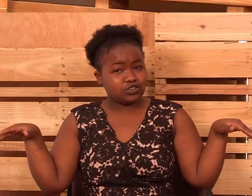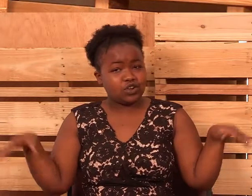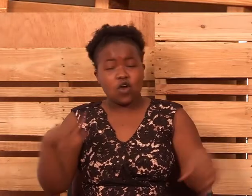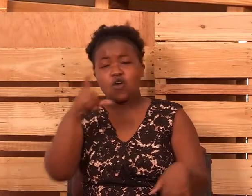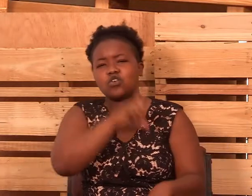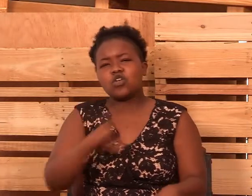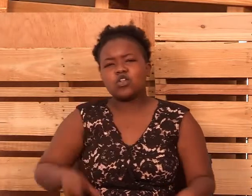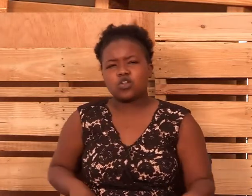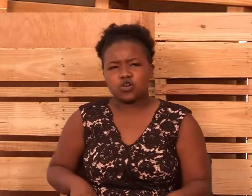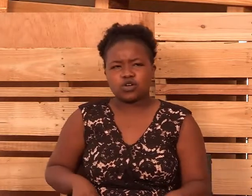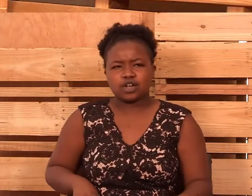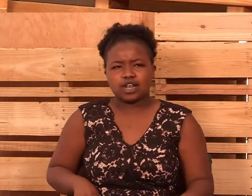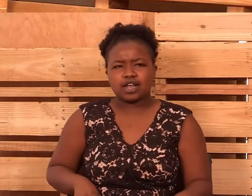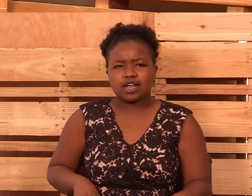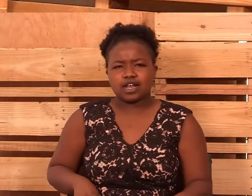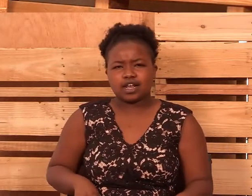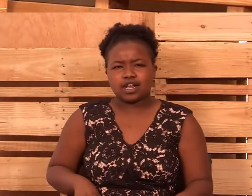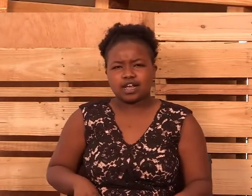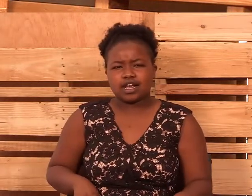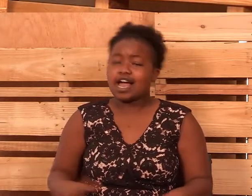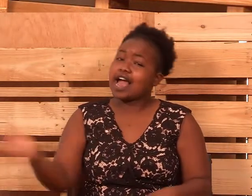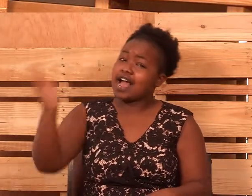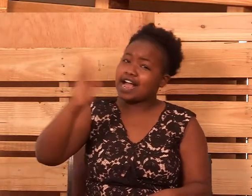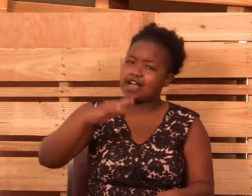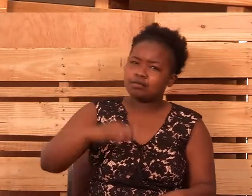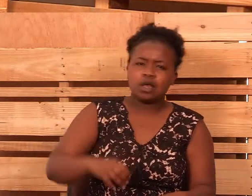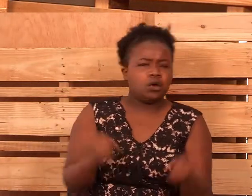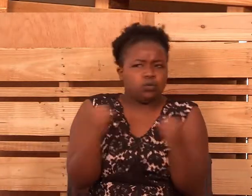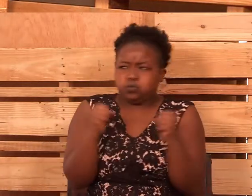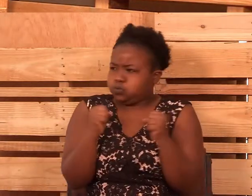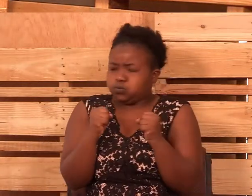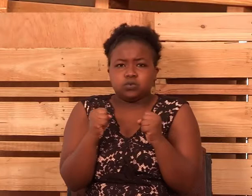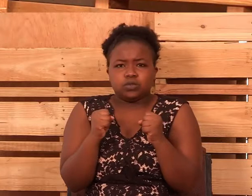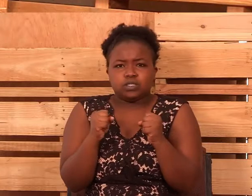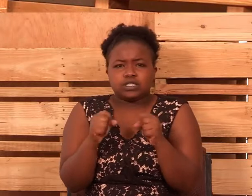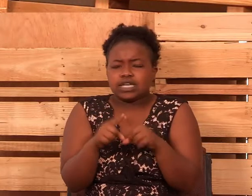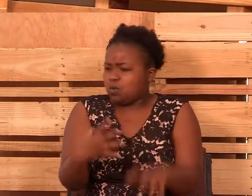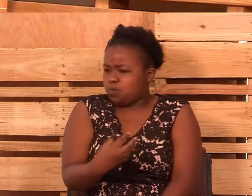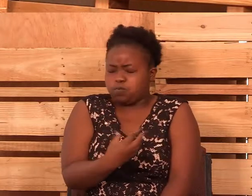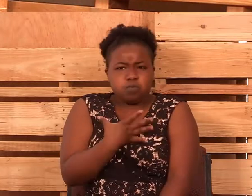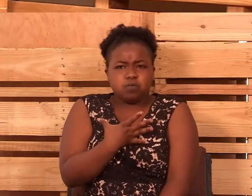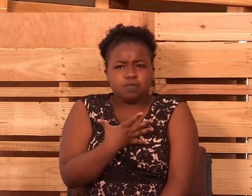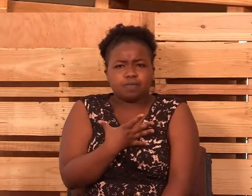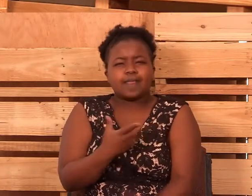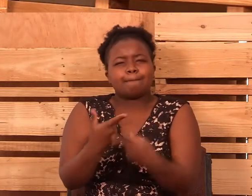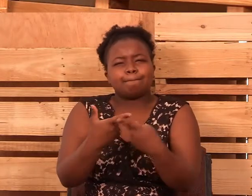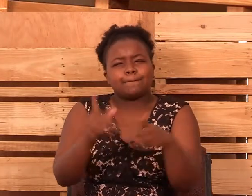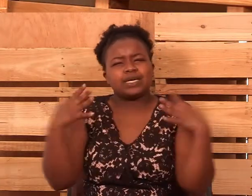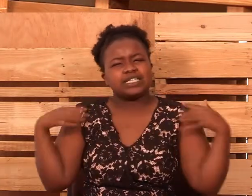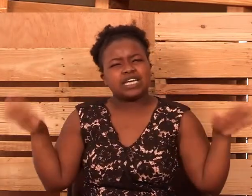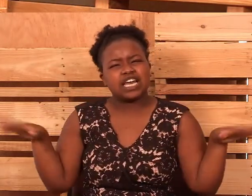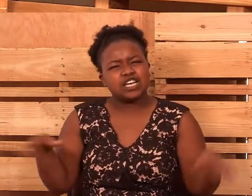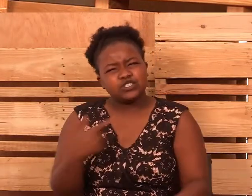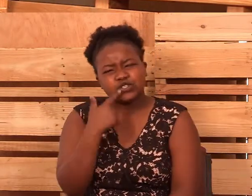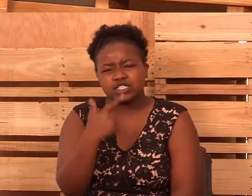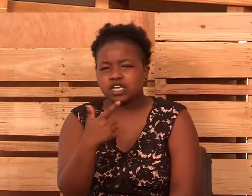and they were so scared. You know, when they saw the angel, they were so scared. But the angel told them, "Don't